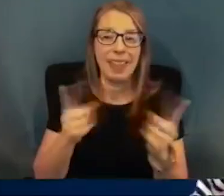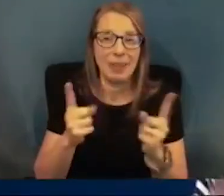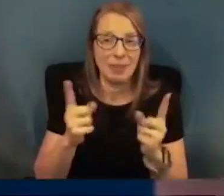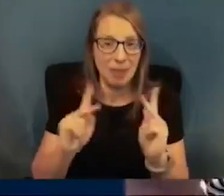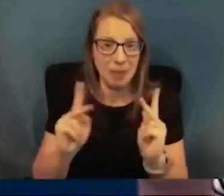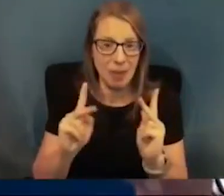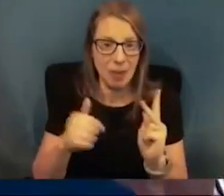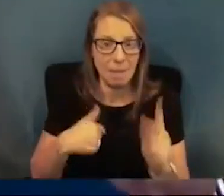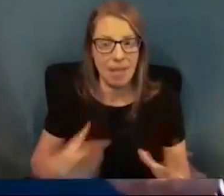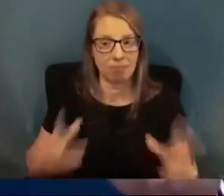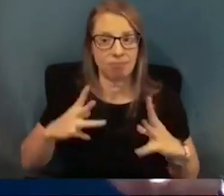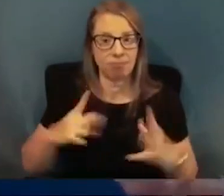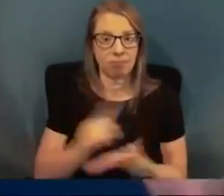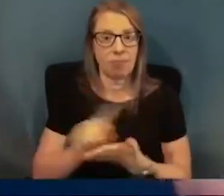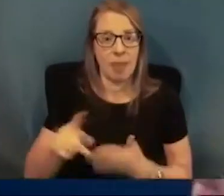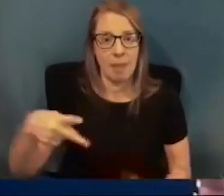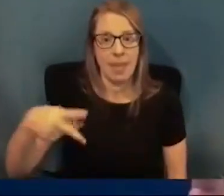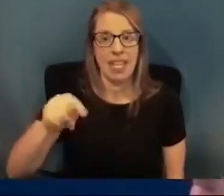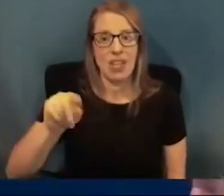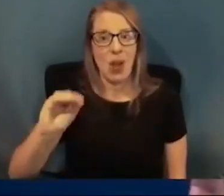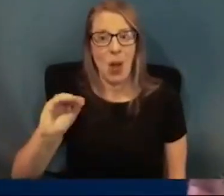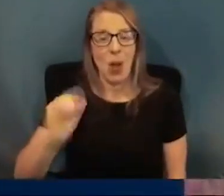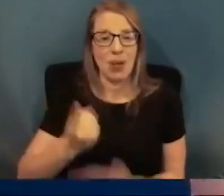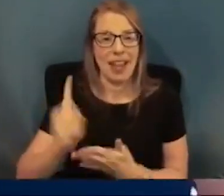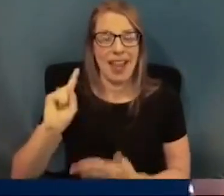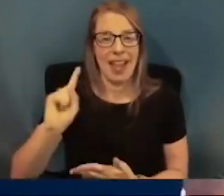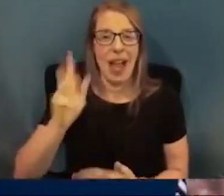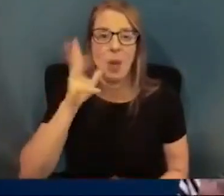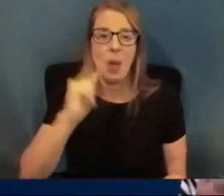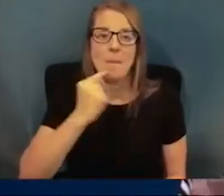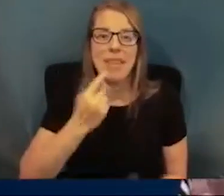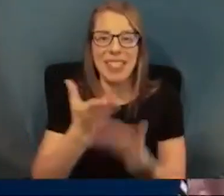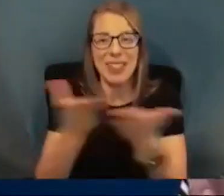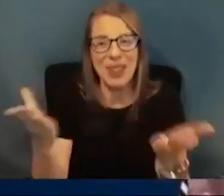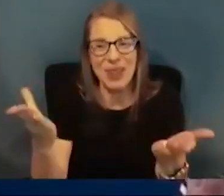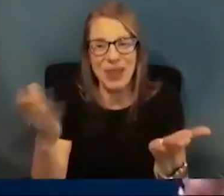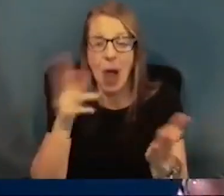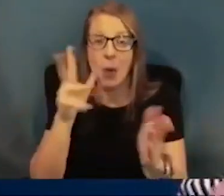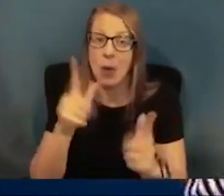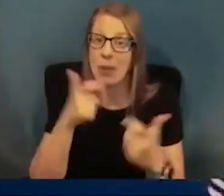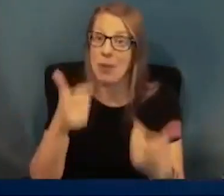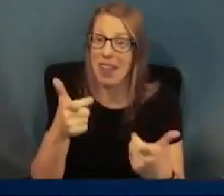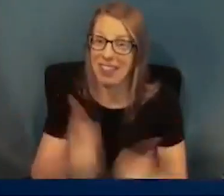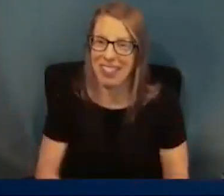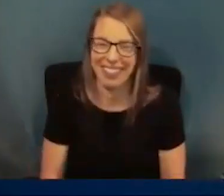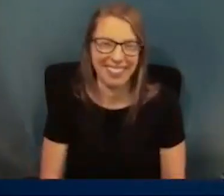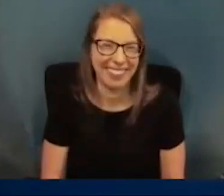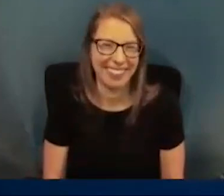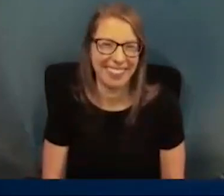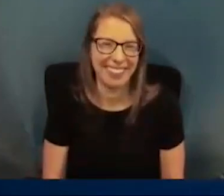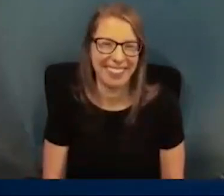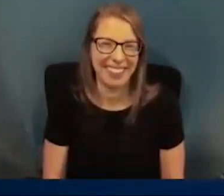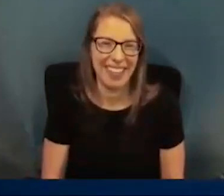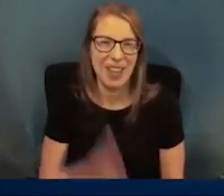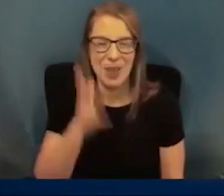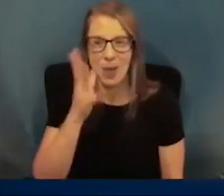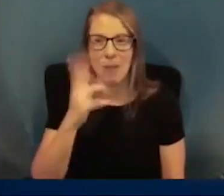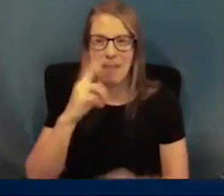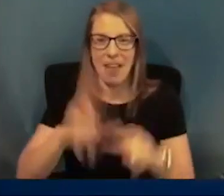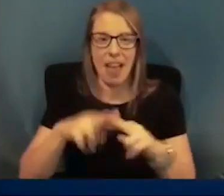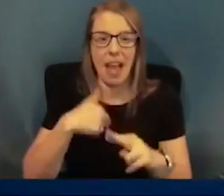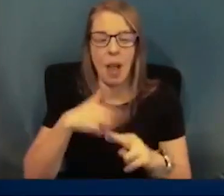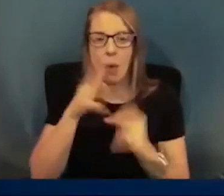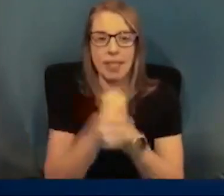going to go on PTO next week. I will miss you. Yeah. I will be watching. So it'll be fun. I'm going to be safe. I'm going to be